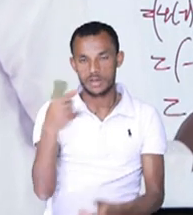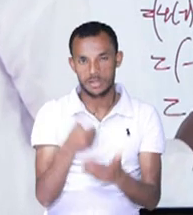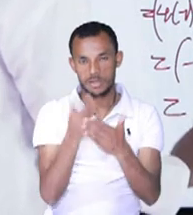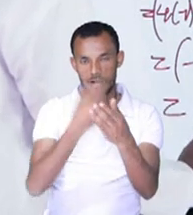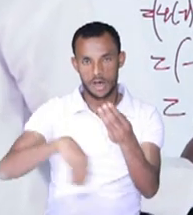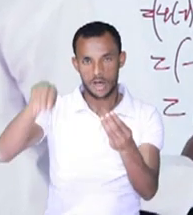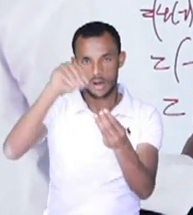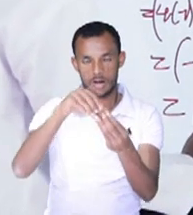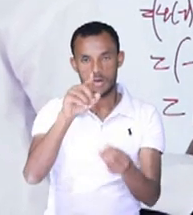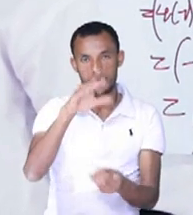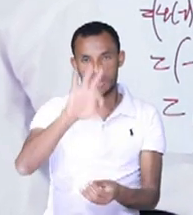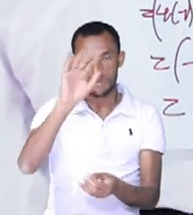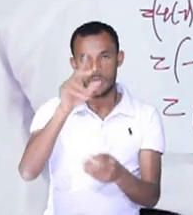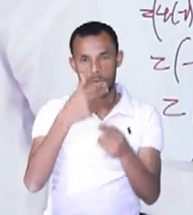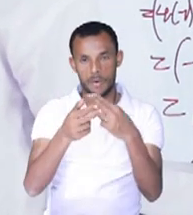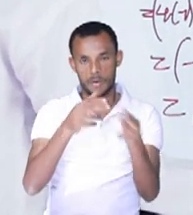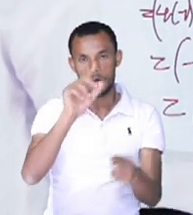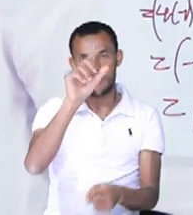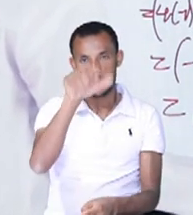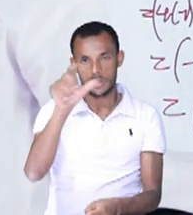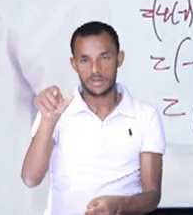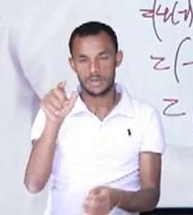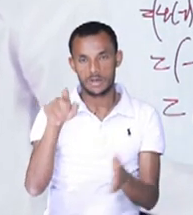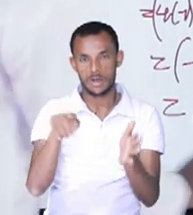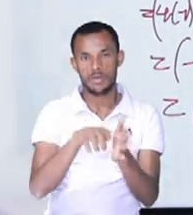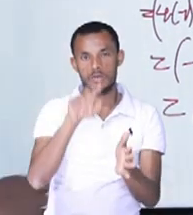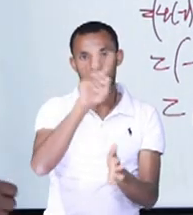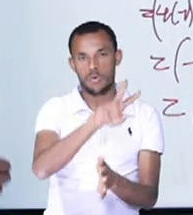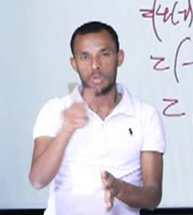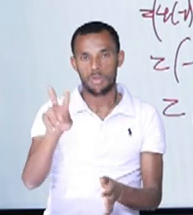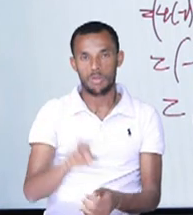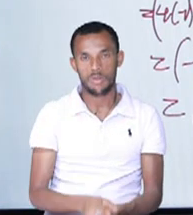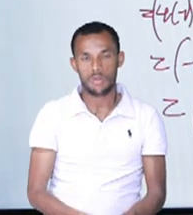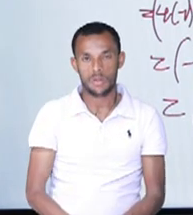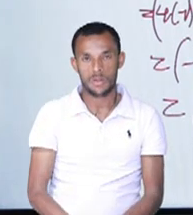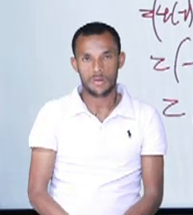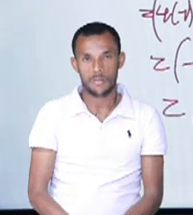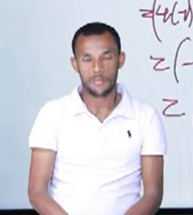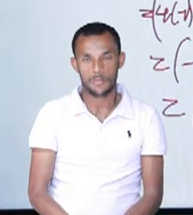added up, you will get a 1 by 1 matrix to be -20 it will be.